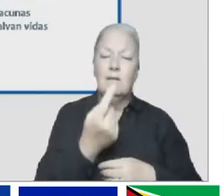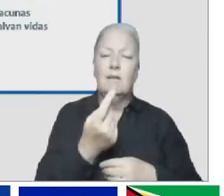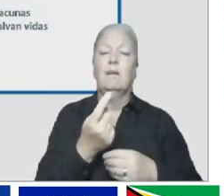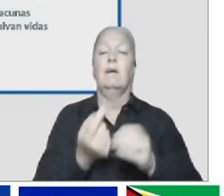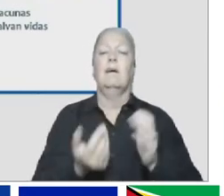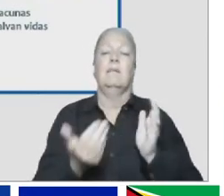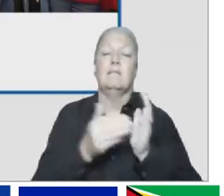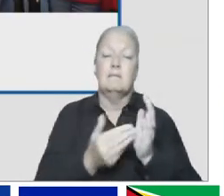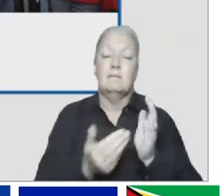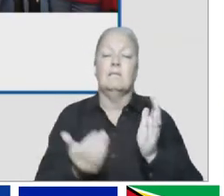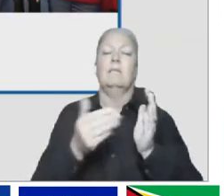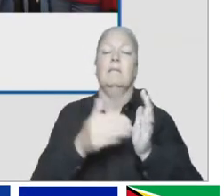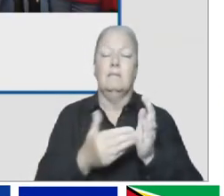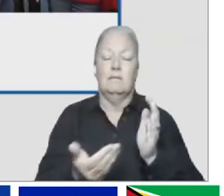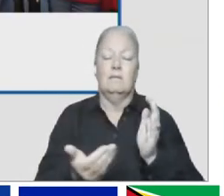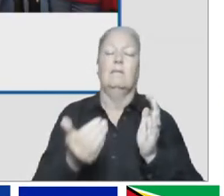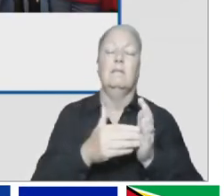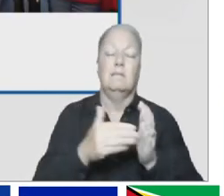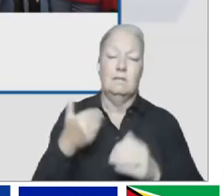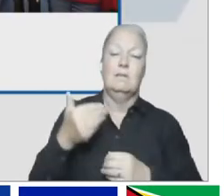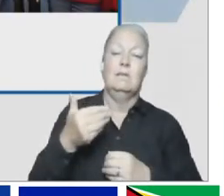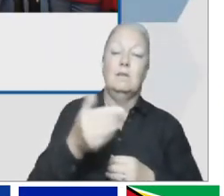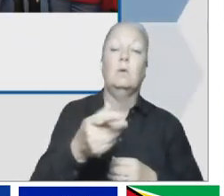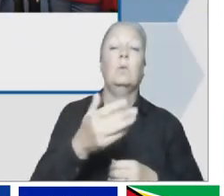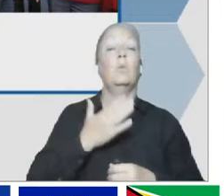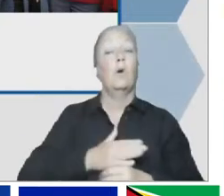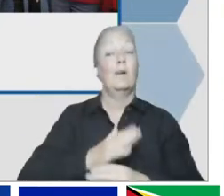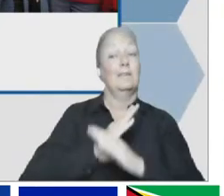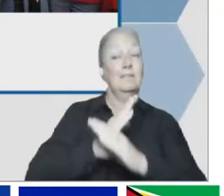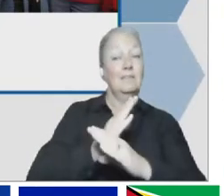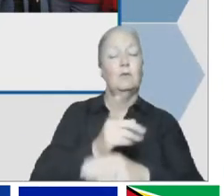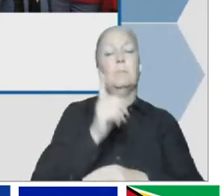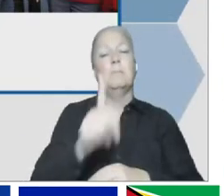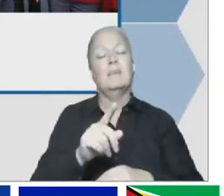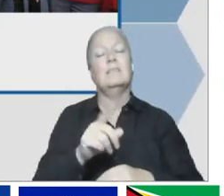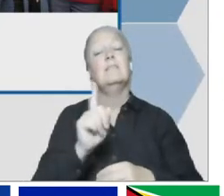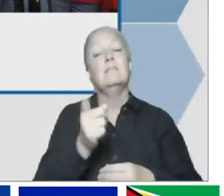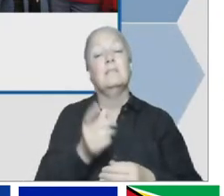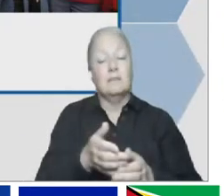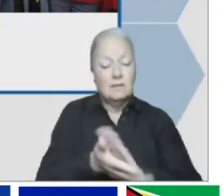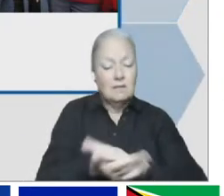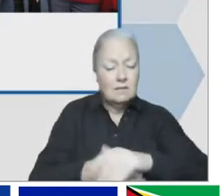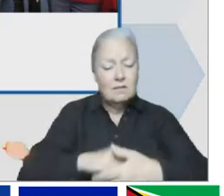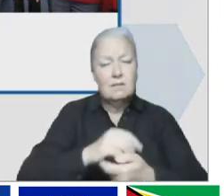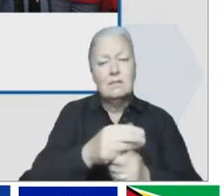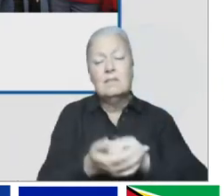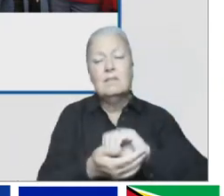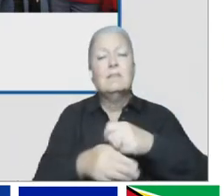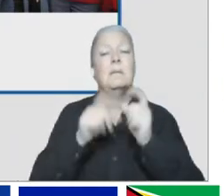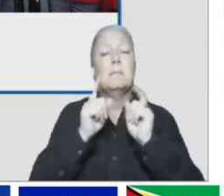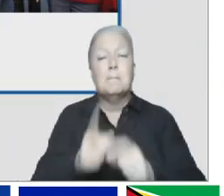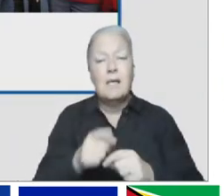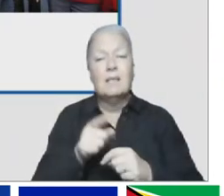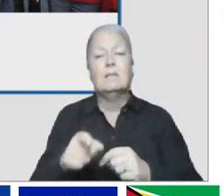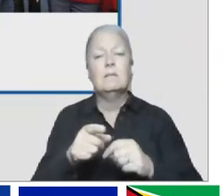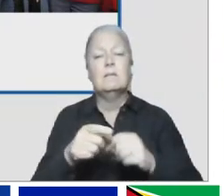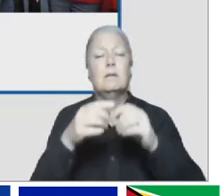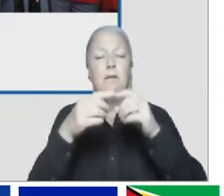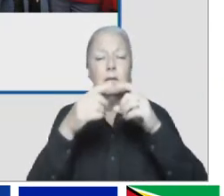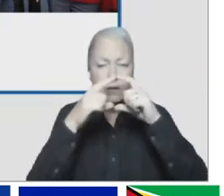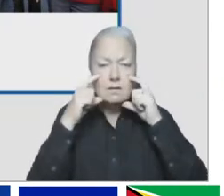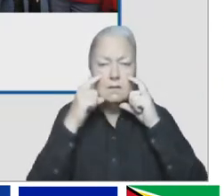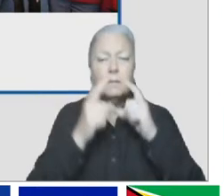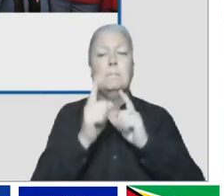prevent this, we have to wash hands, we have to use a mask, we have to go to have a social distancing and then the